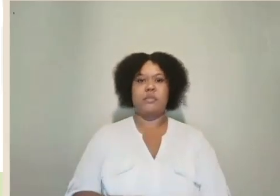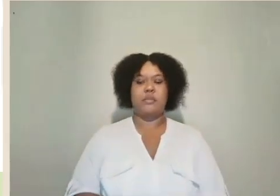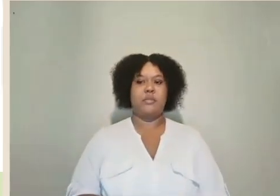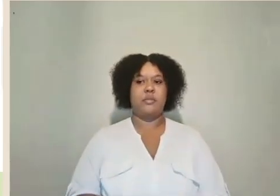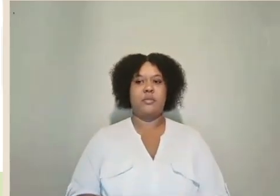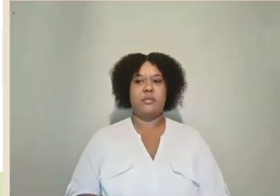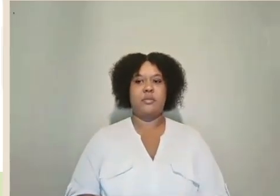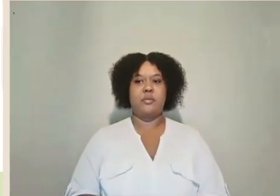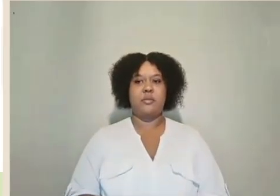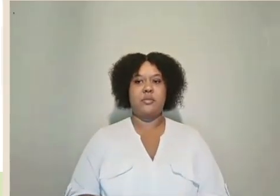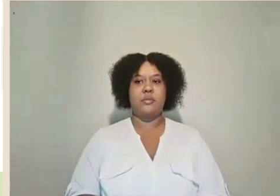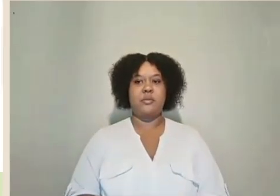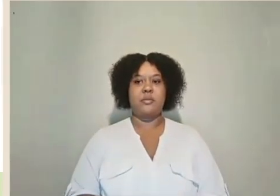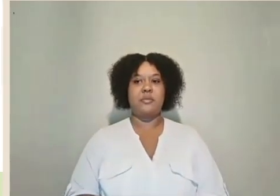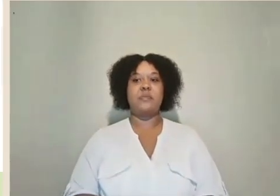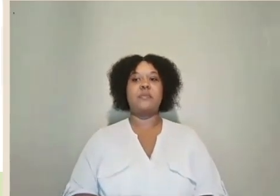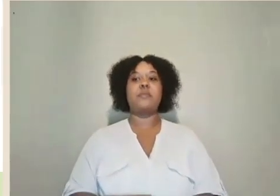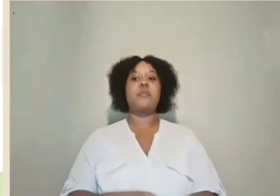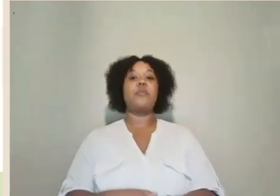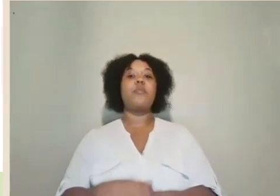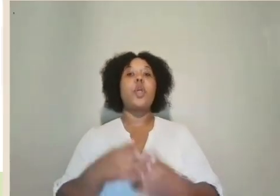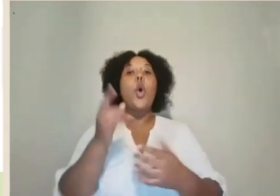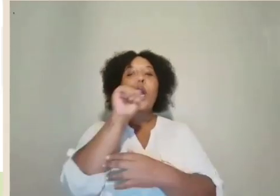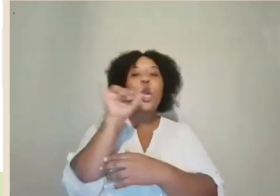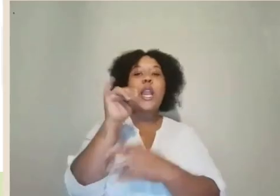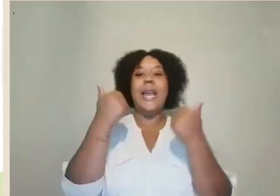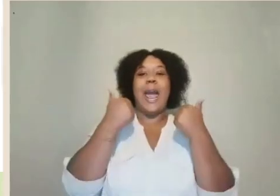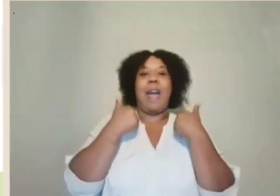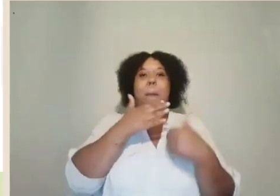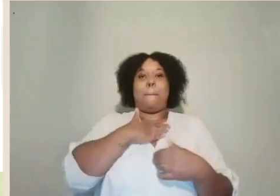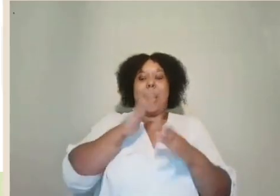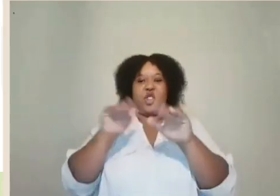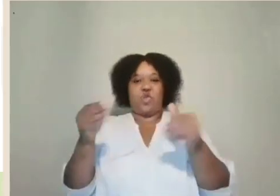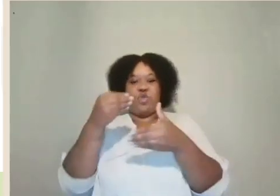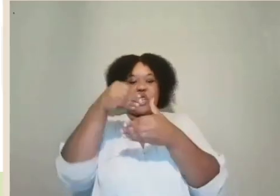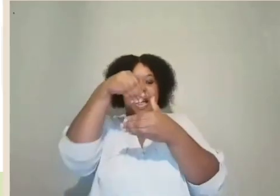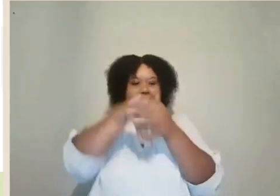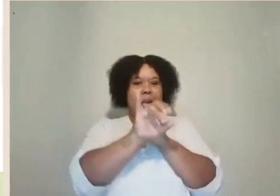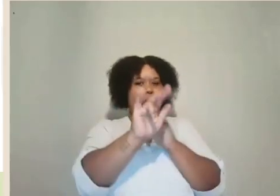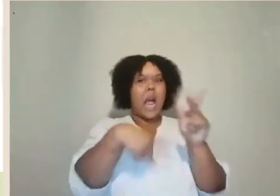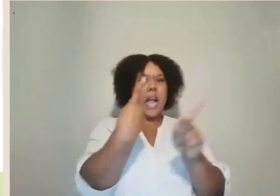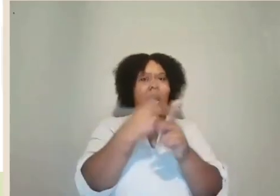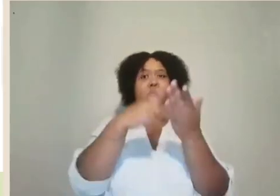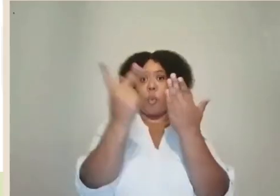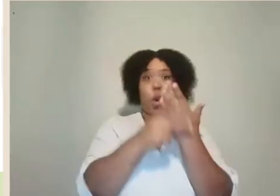I have bilingual high school children. What can it look like to have one of my children in a program like this? We'll be talking about that as